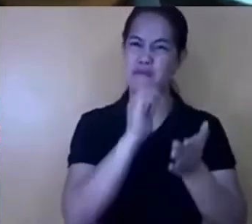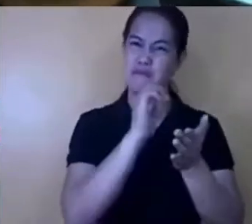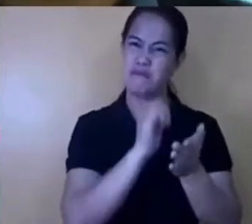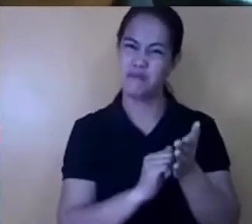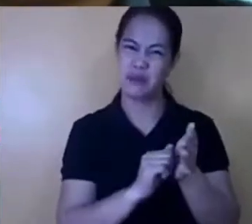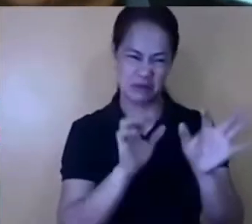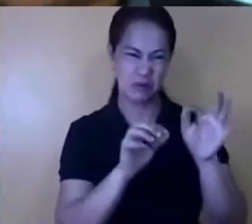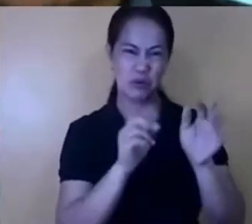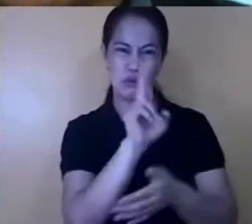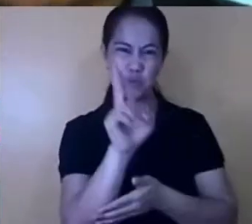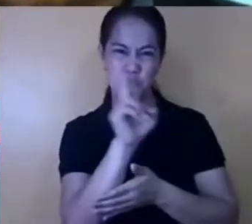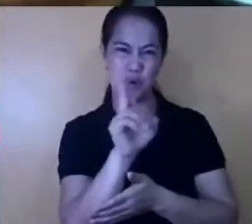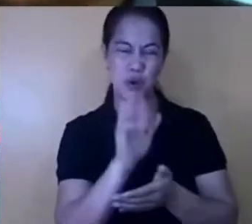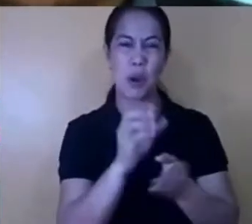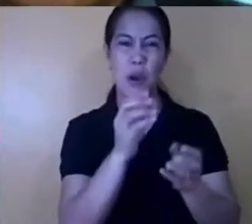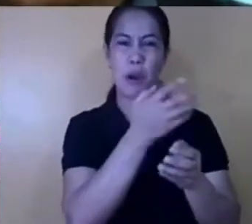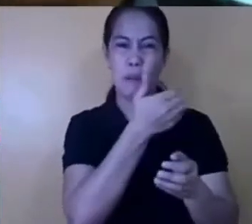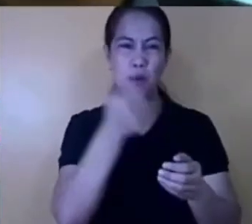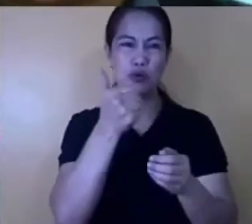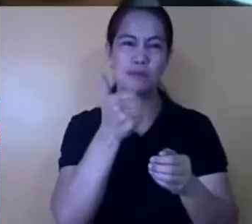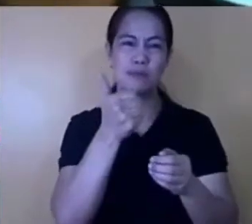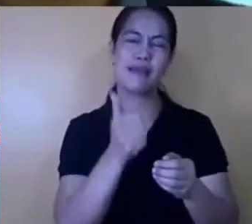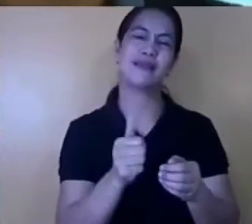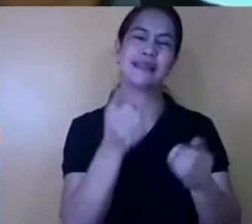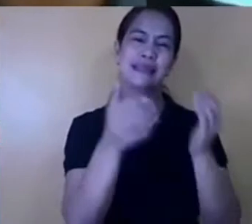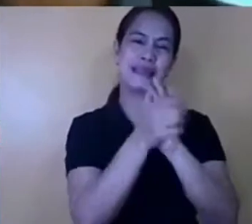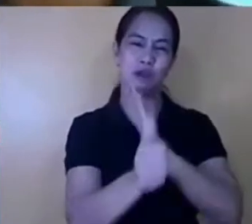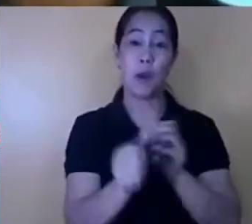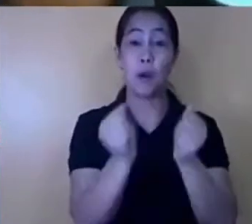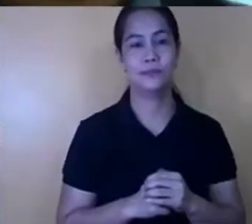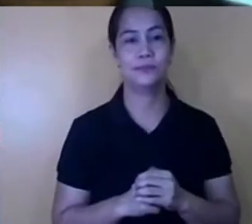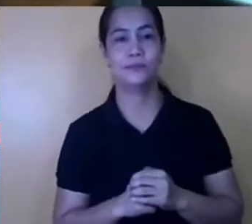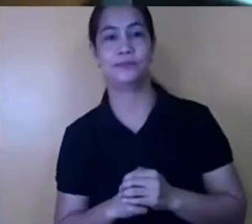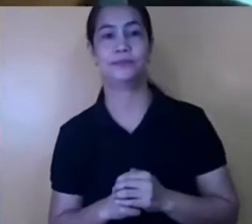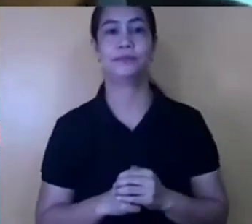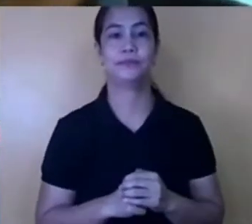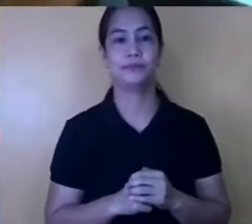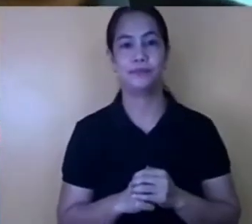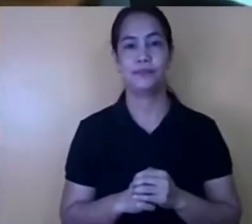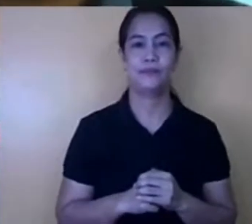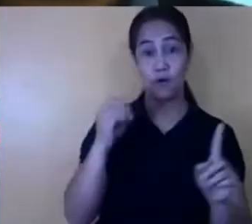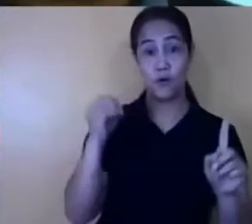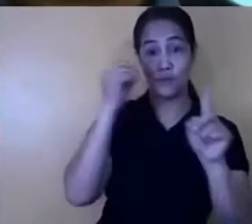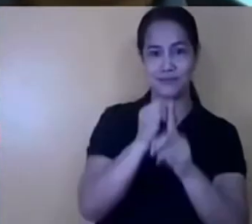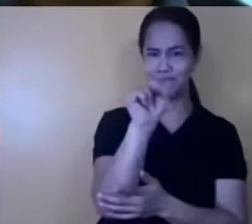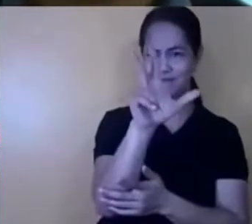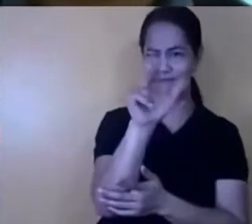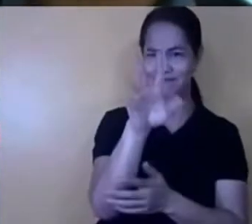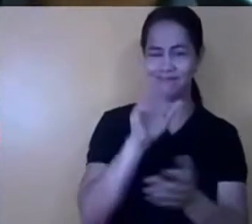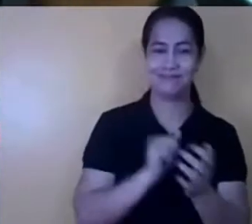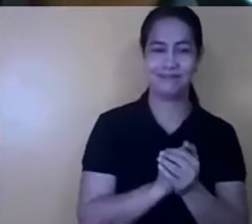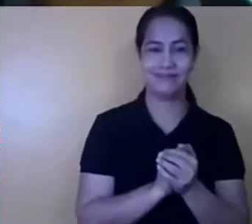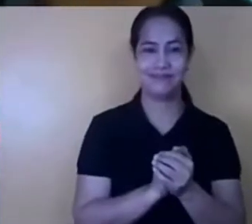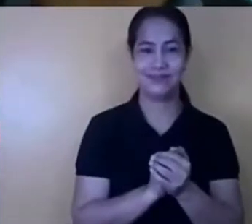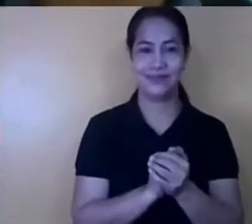or most mastered skills, but without any supporting MOV. For Objective 13, maintained